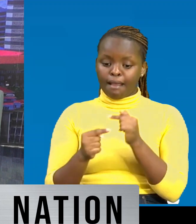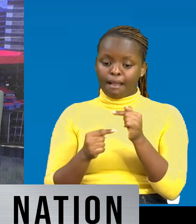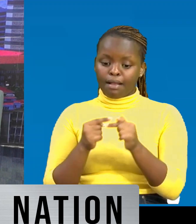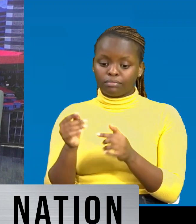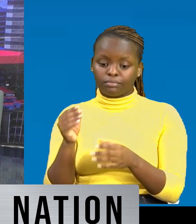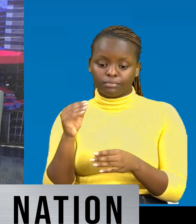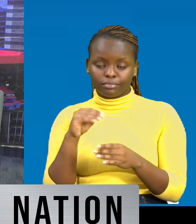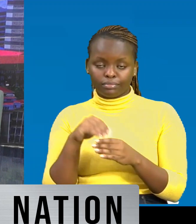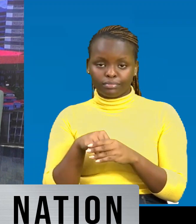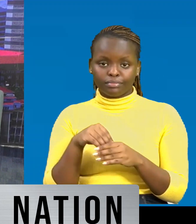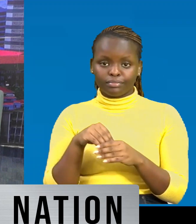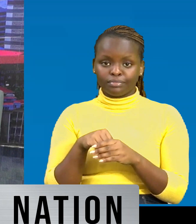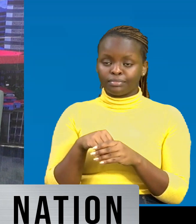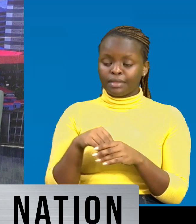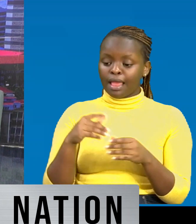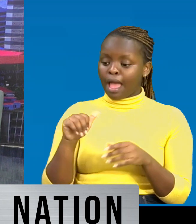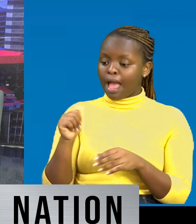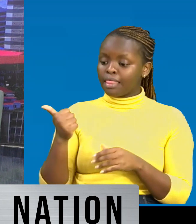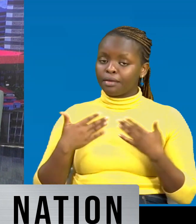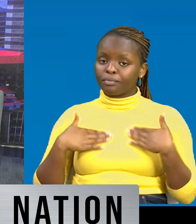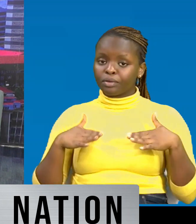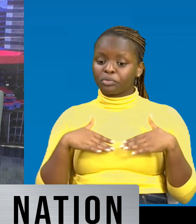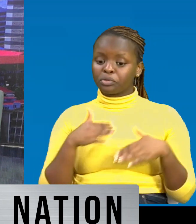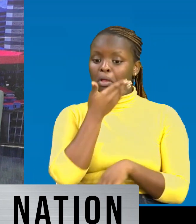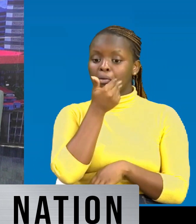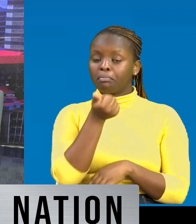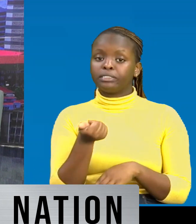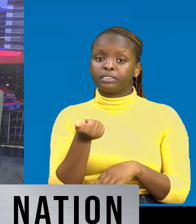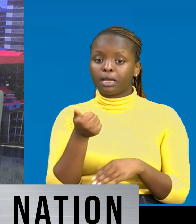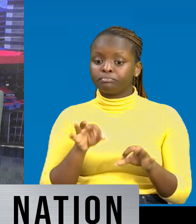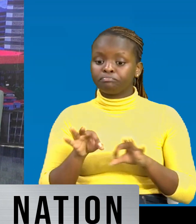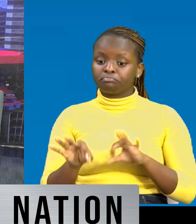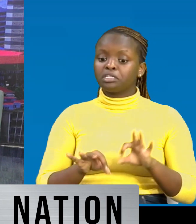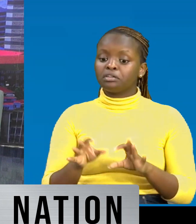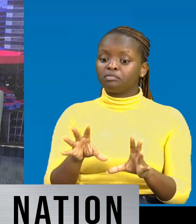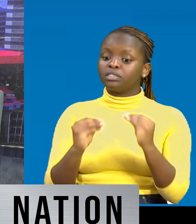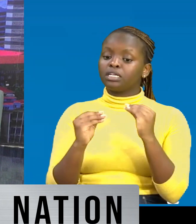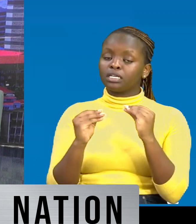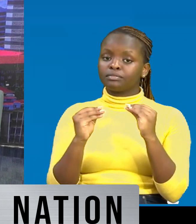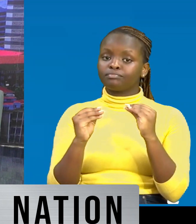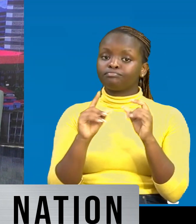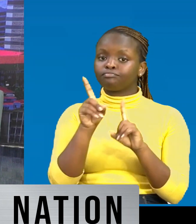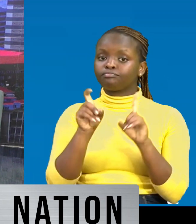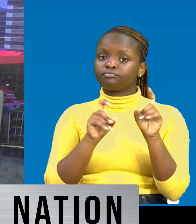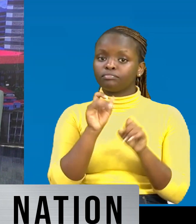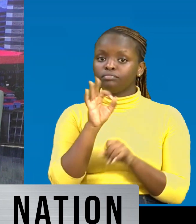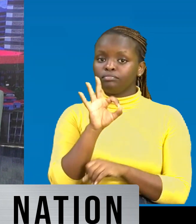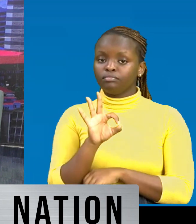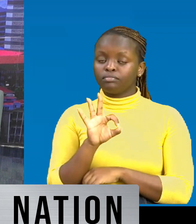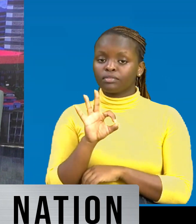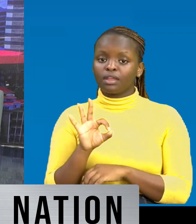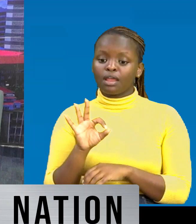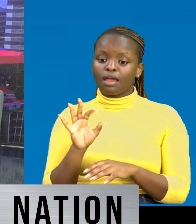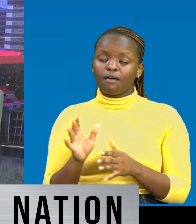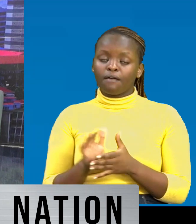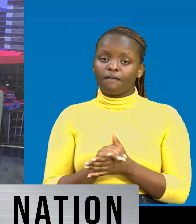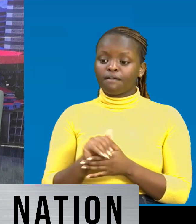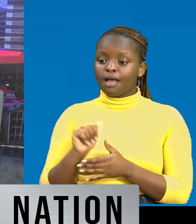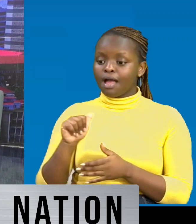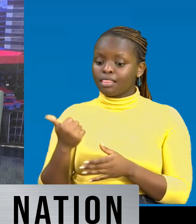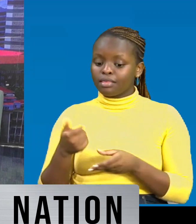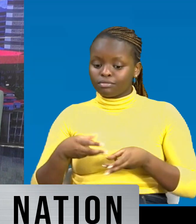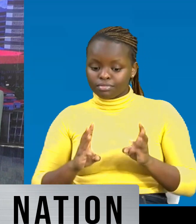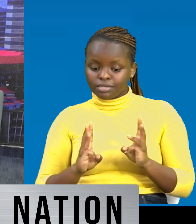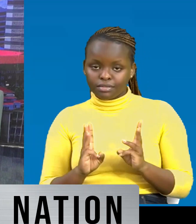to other people. I think it would have been better if they had taken the question of alternative ways